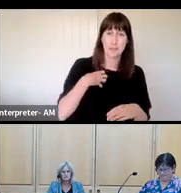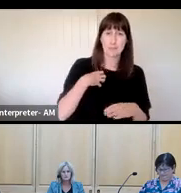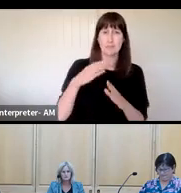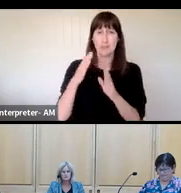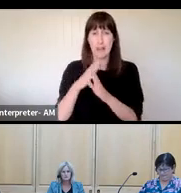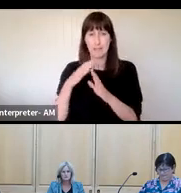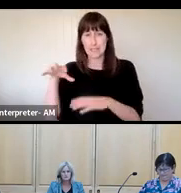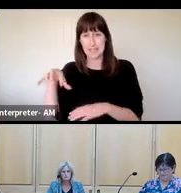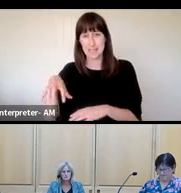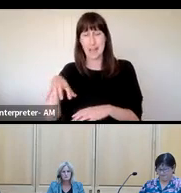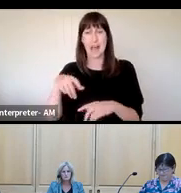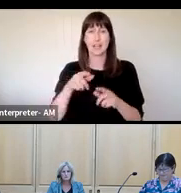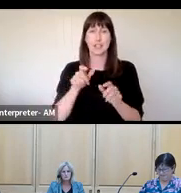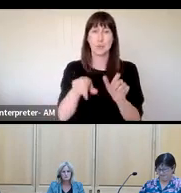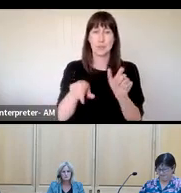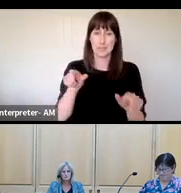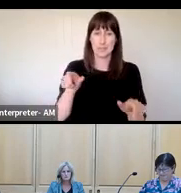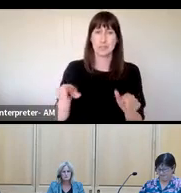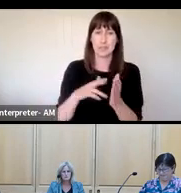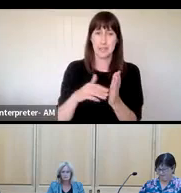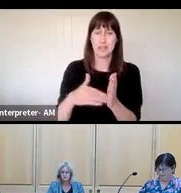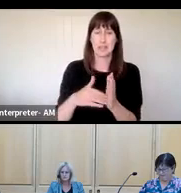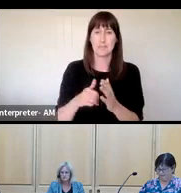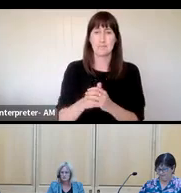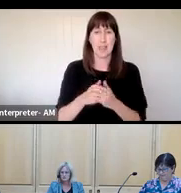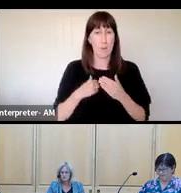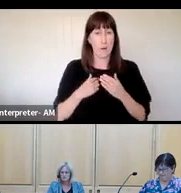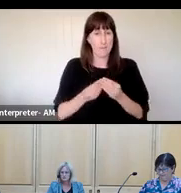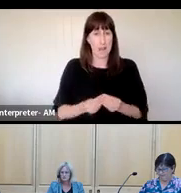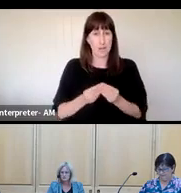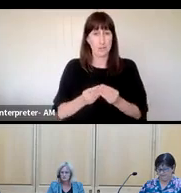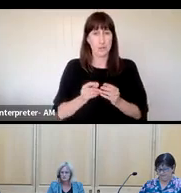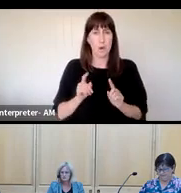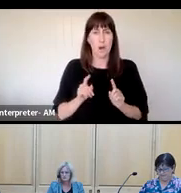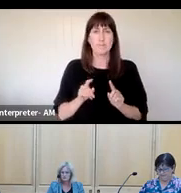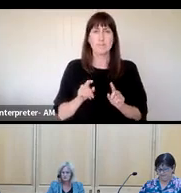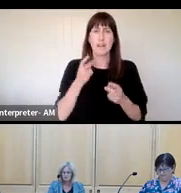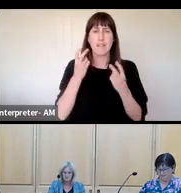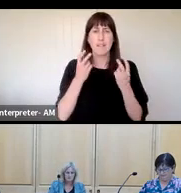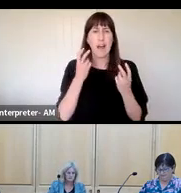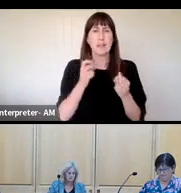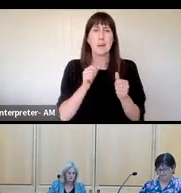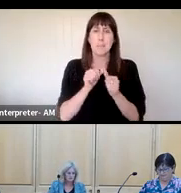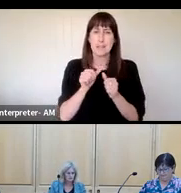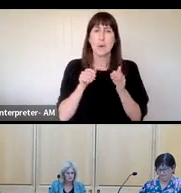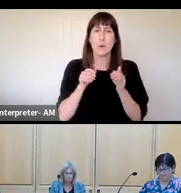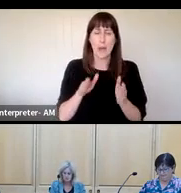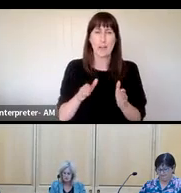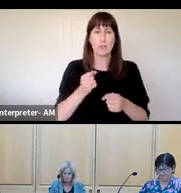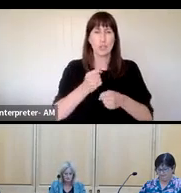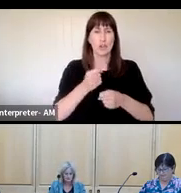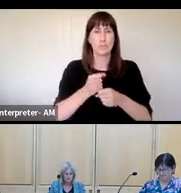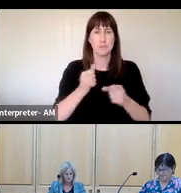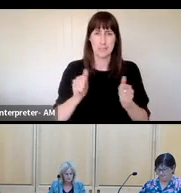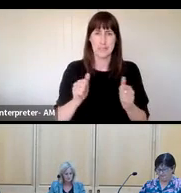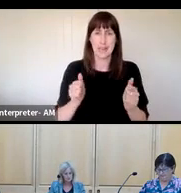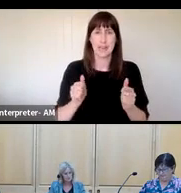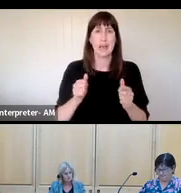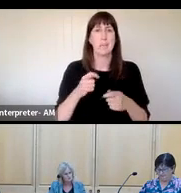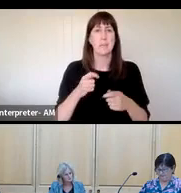Zealanders. Our values are to find a better way, get the job done, and be stronger together.